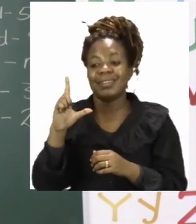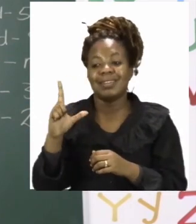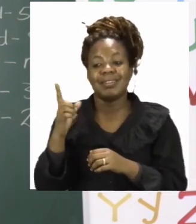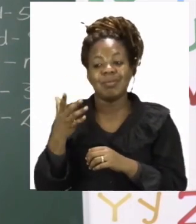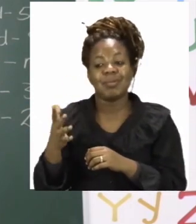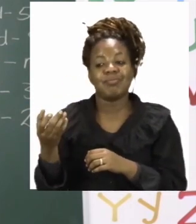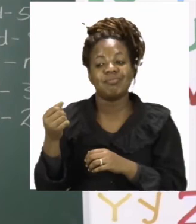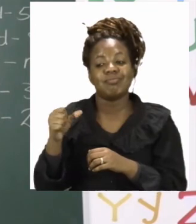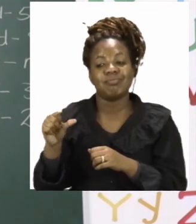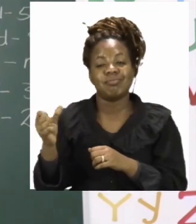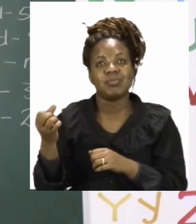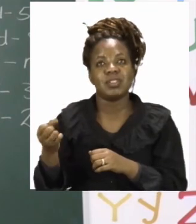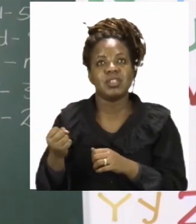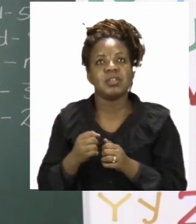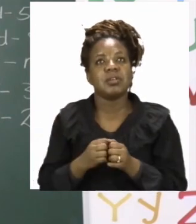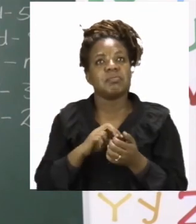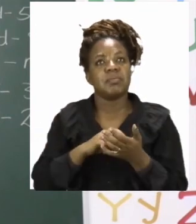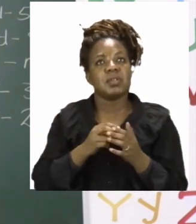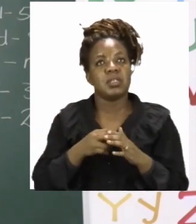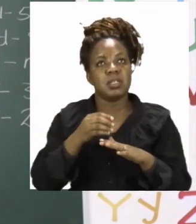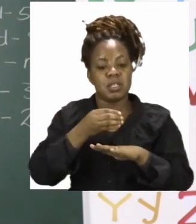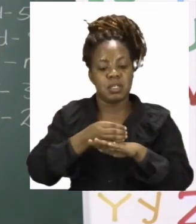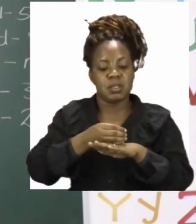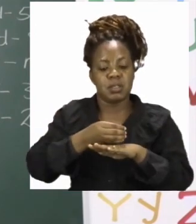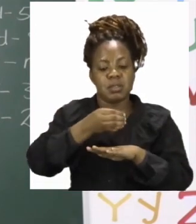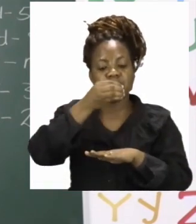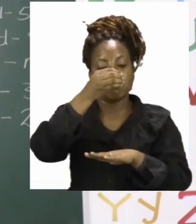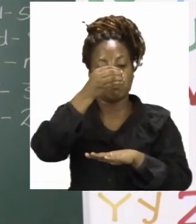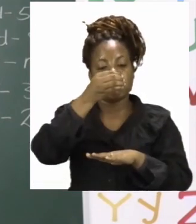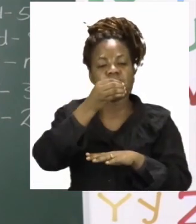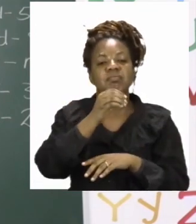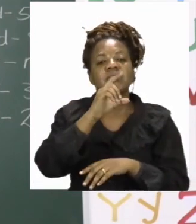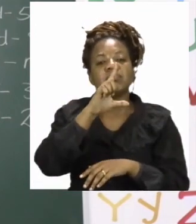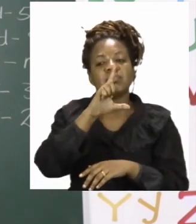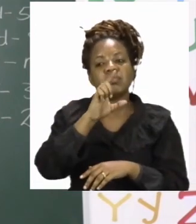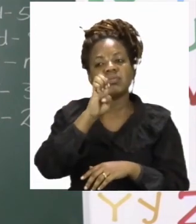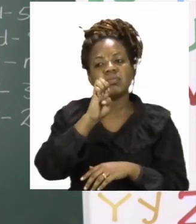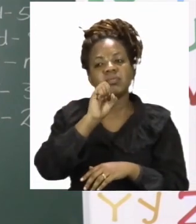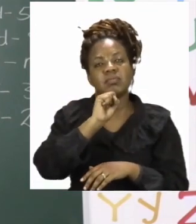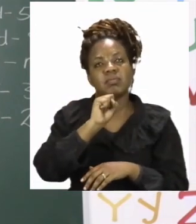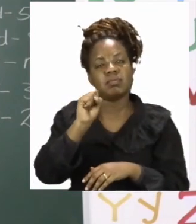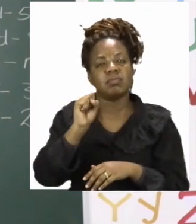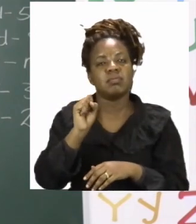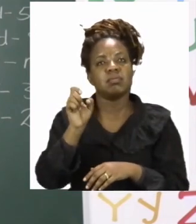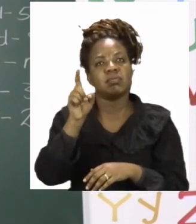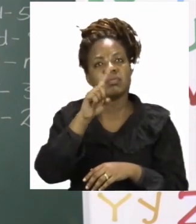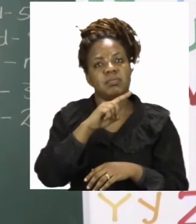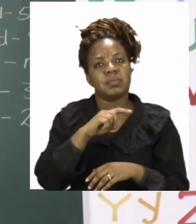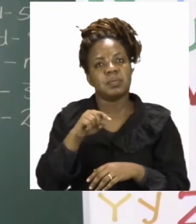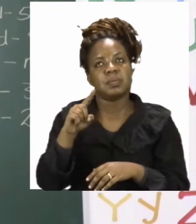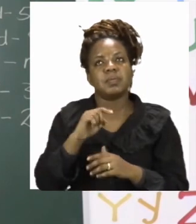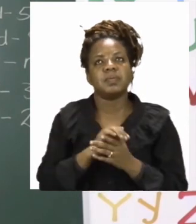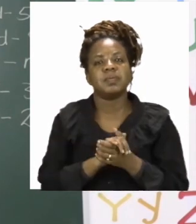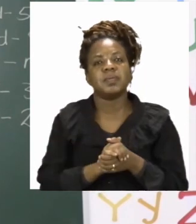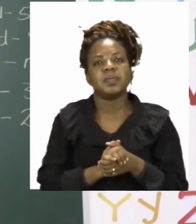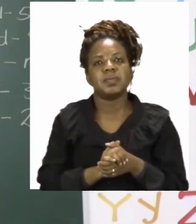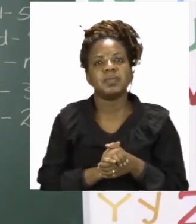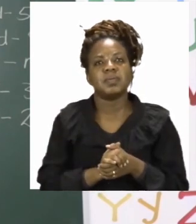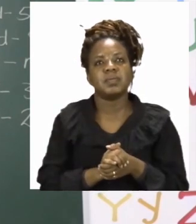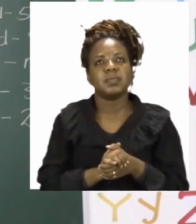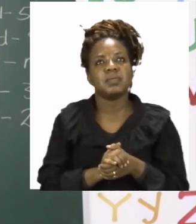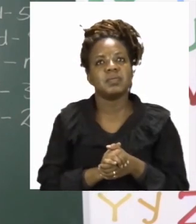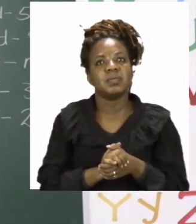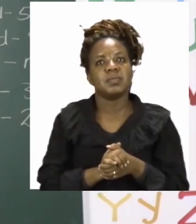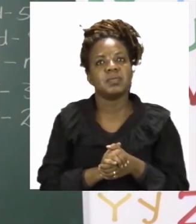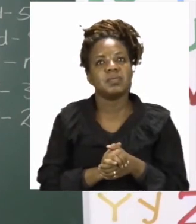So that means that the bottle is less than 1 liter. Now for the rest